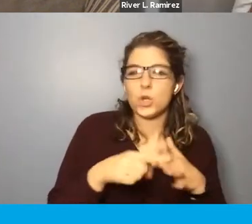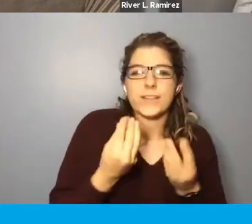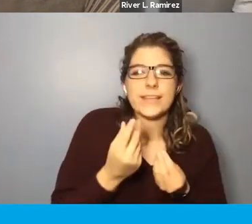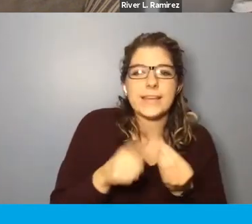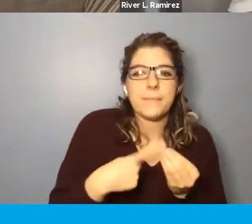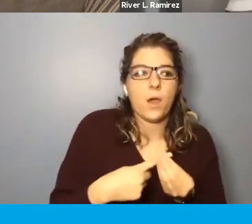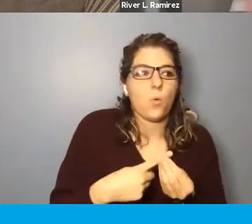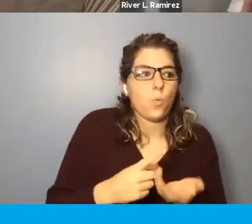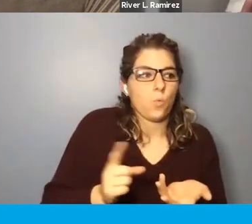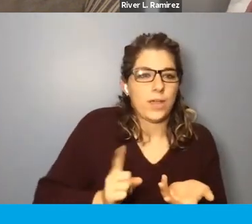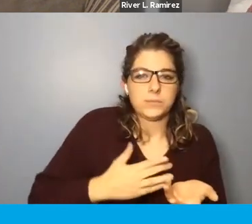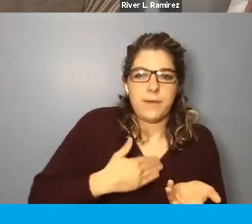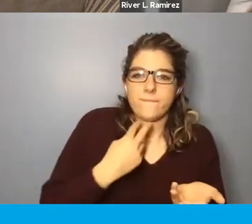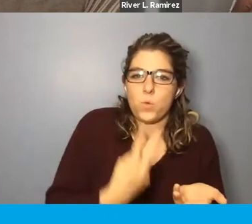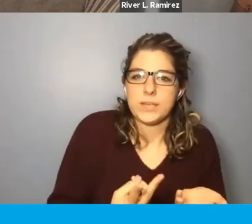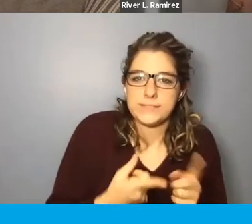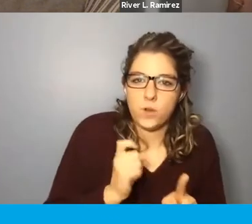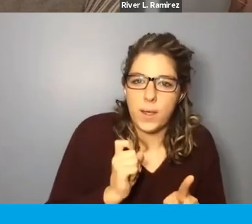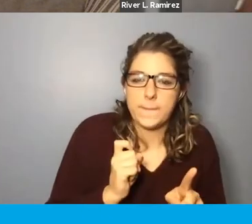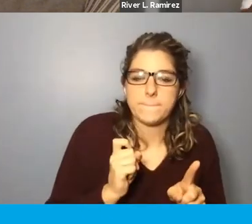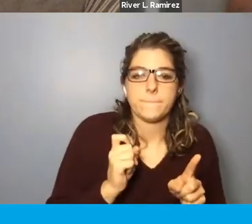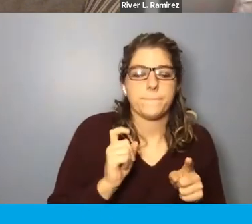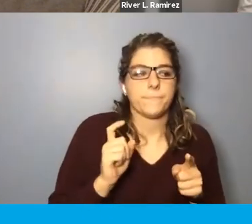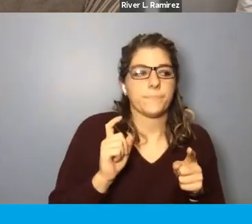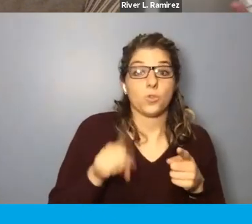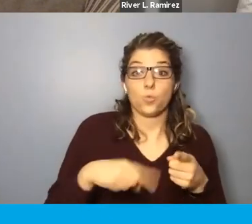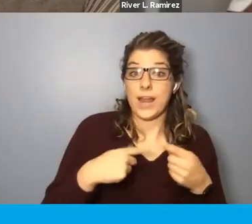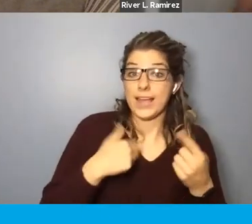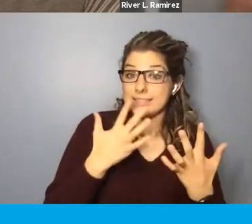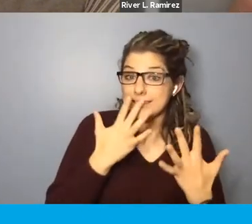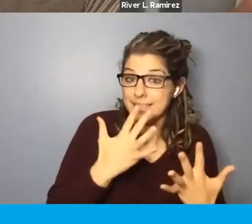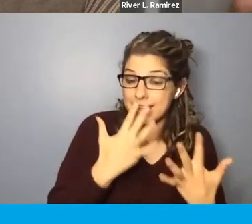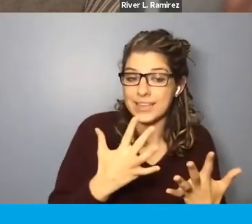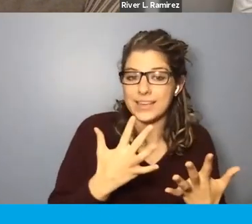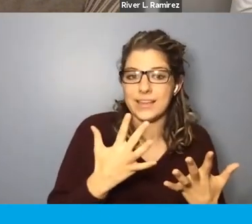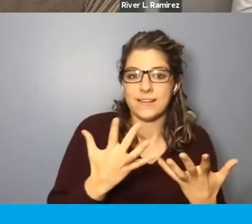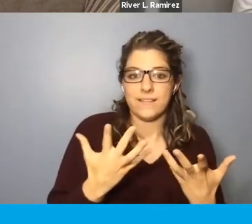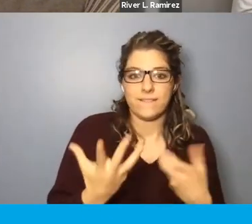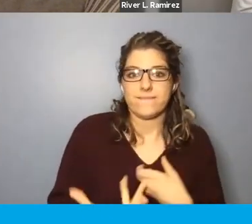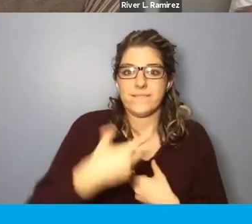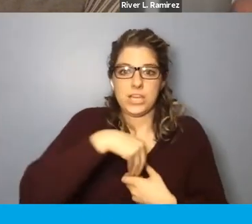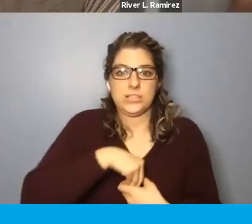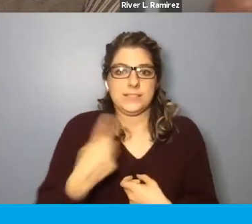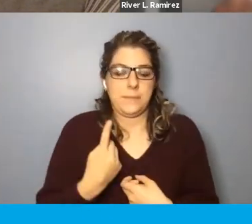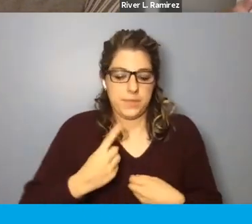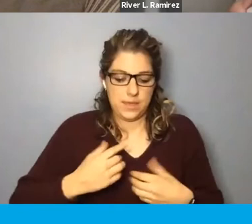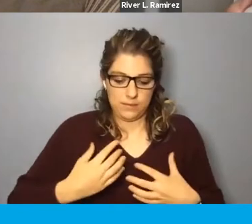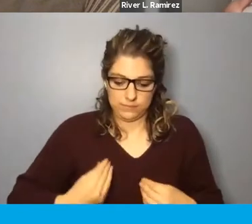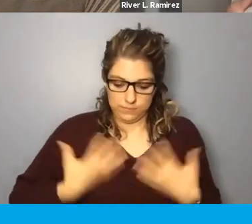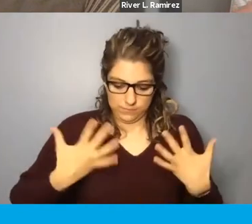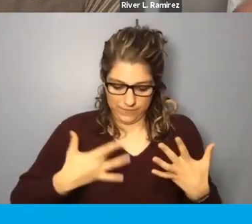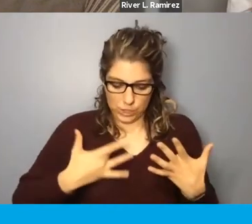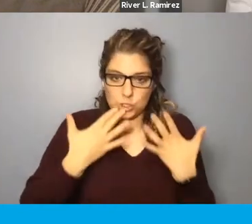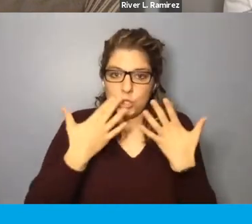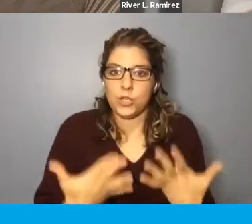like, where's my voice coming from? Or like when I sing, it fills something in me. So it feels good to